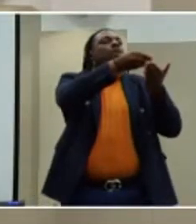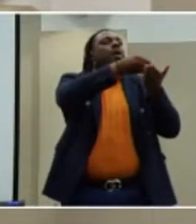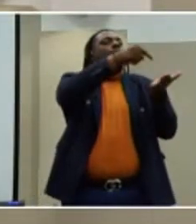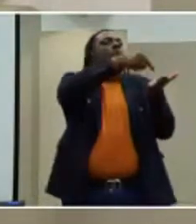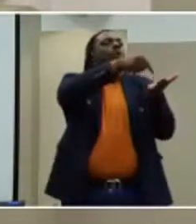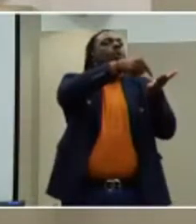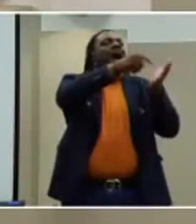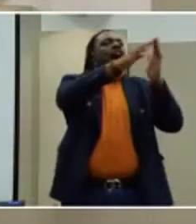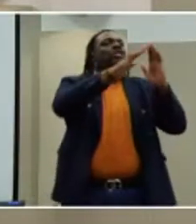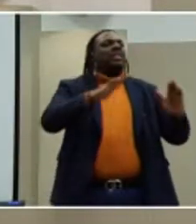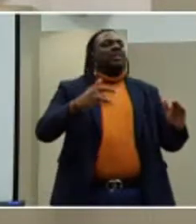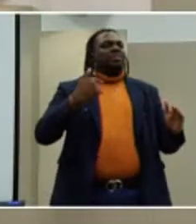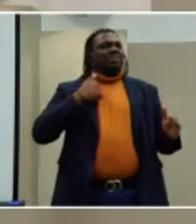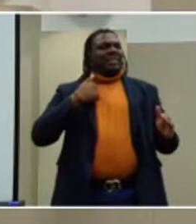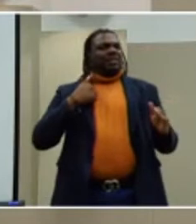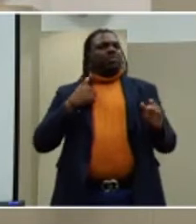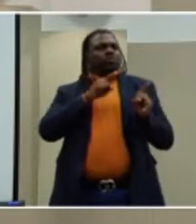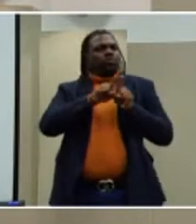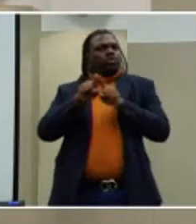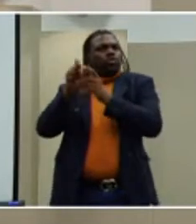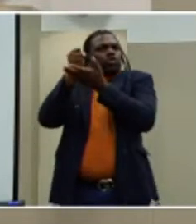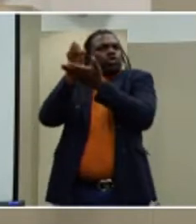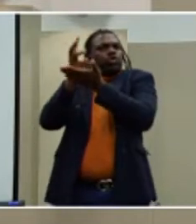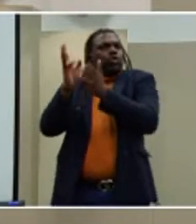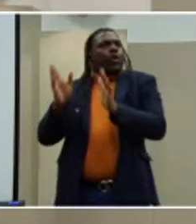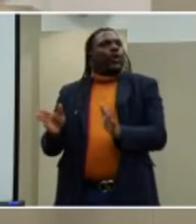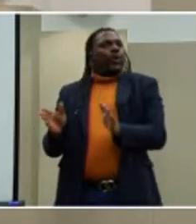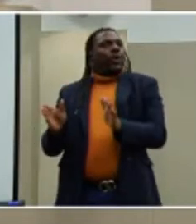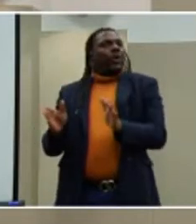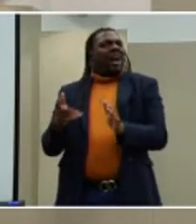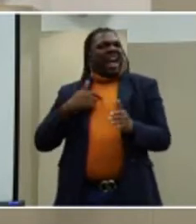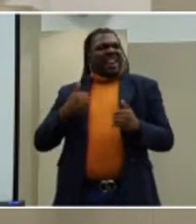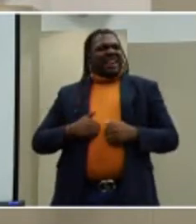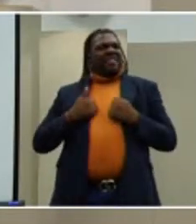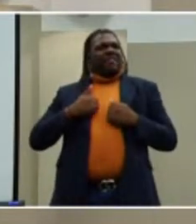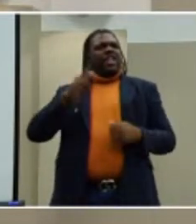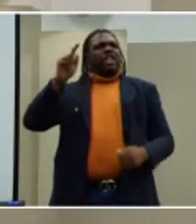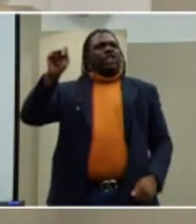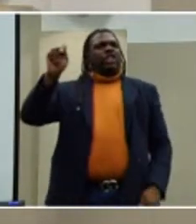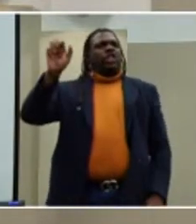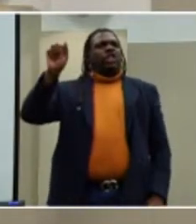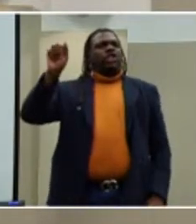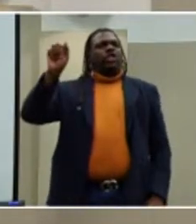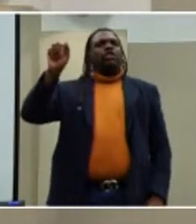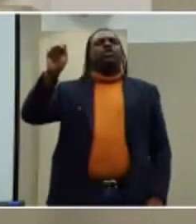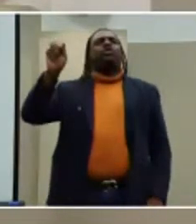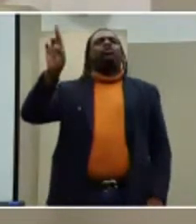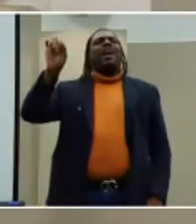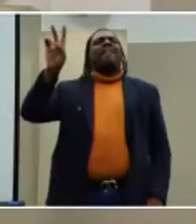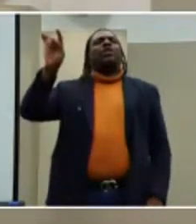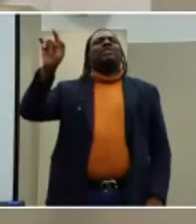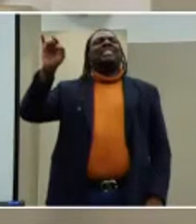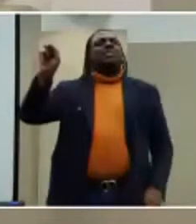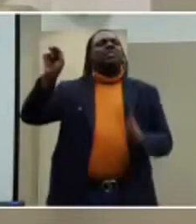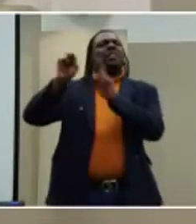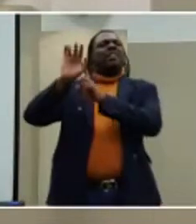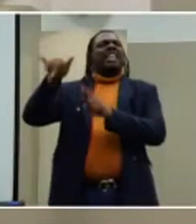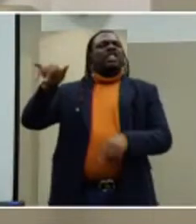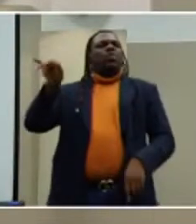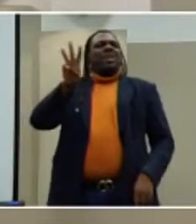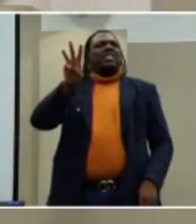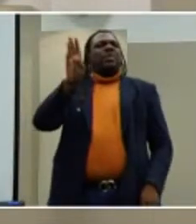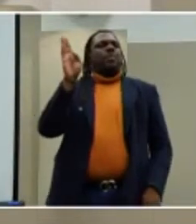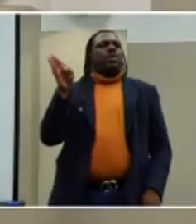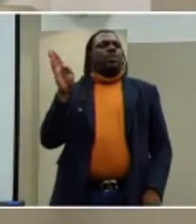social worker, and I live in Poppleton, which is a part of West Baltimore. And I just have a couple